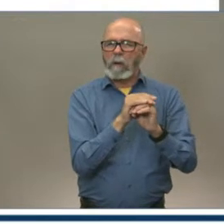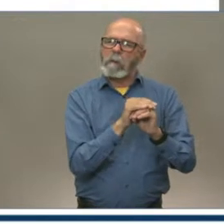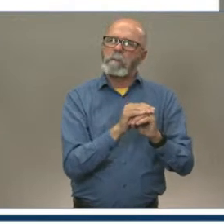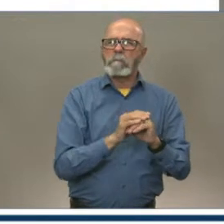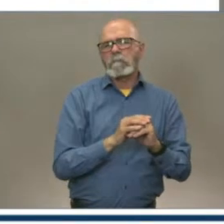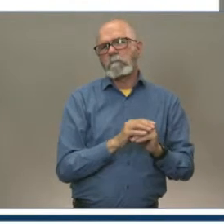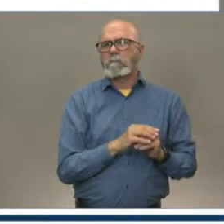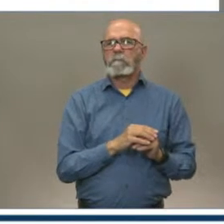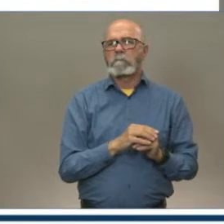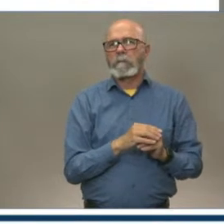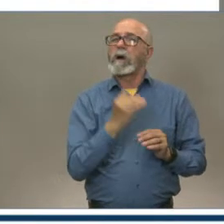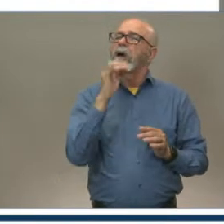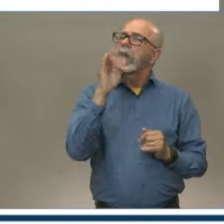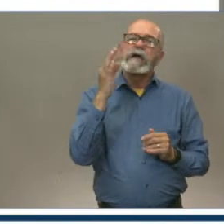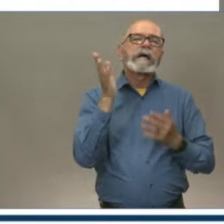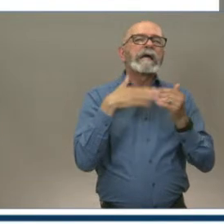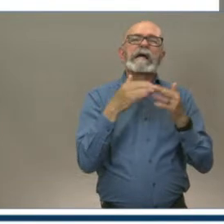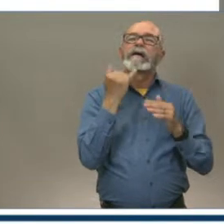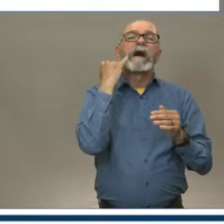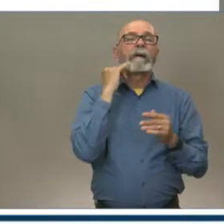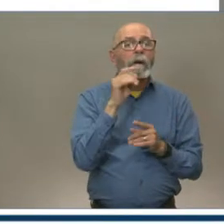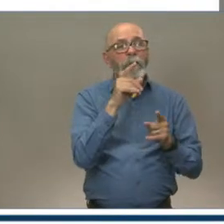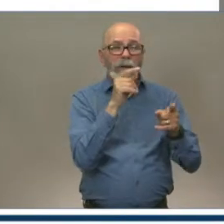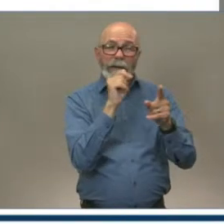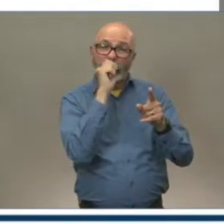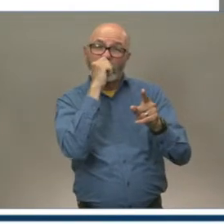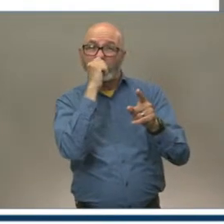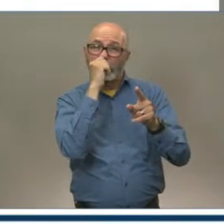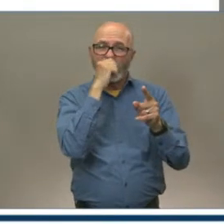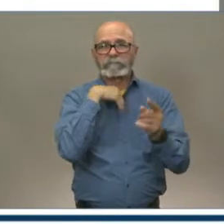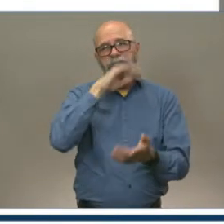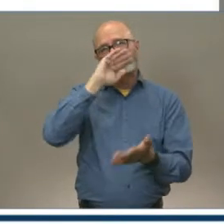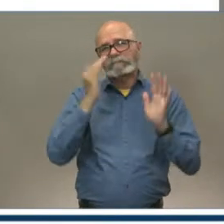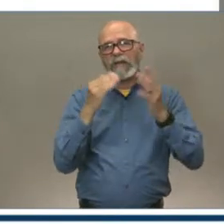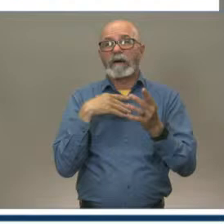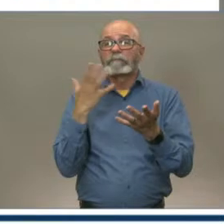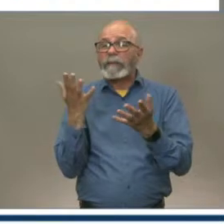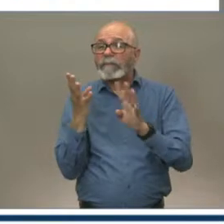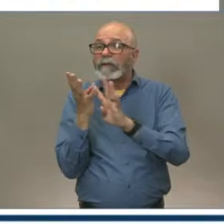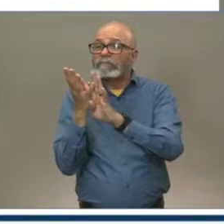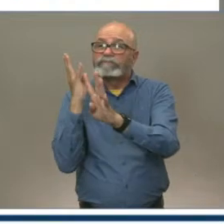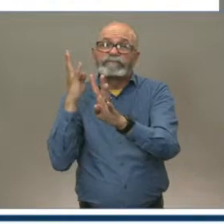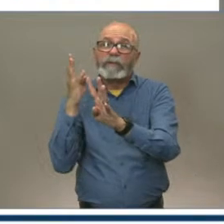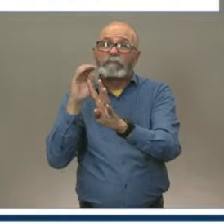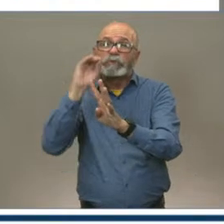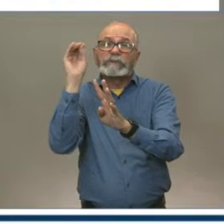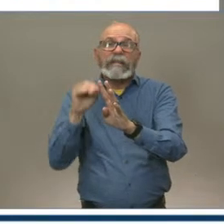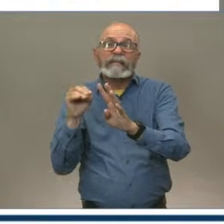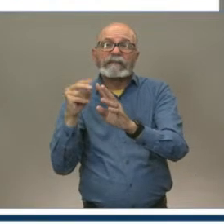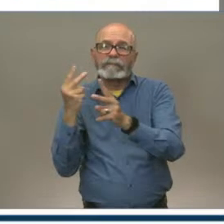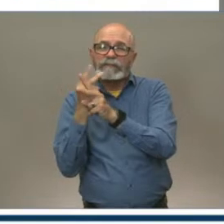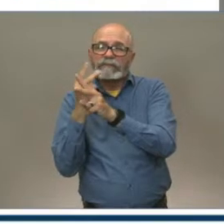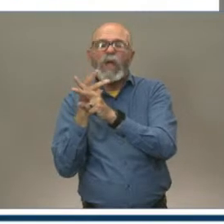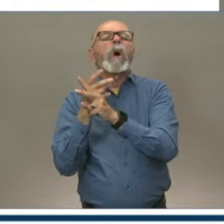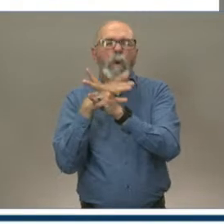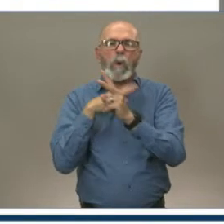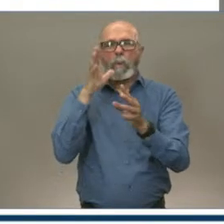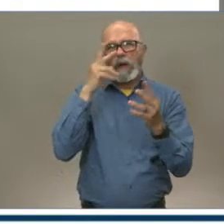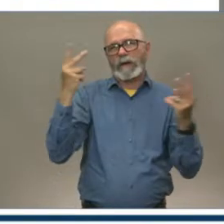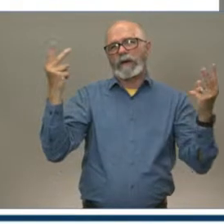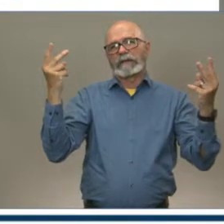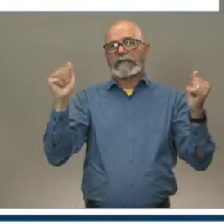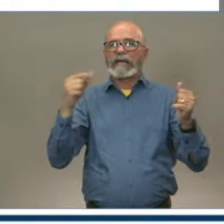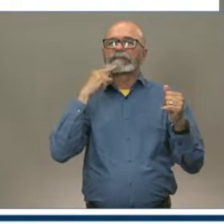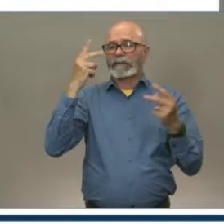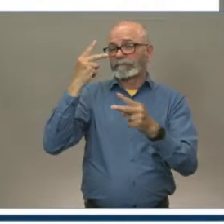we're testing is still below 1%. But when you test thousands of people, that you're going to get a number of people that are positive. That's exactly how it's supposed to